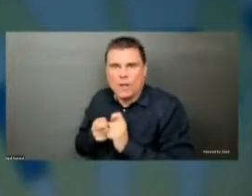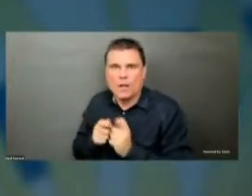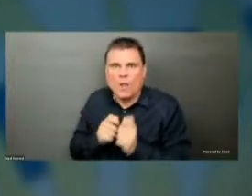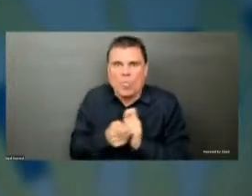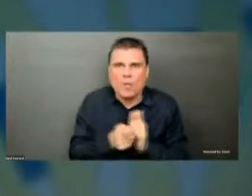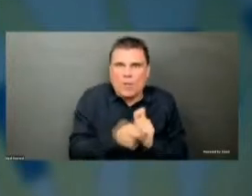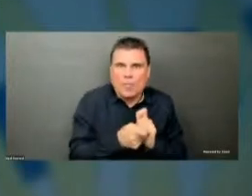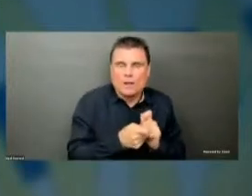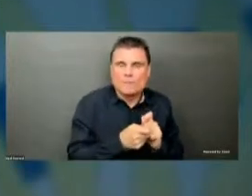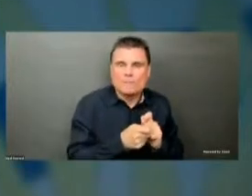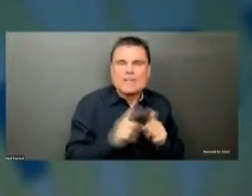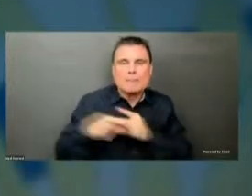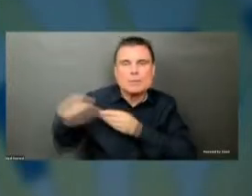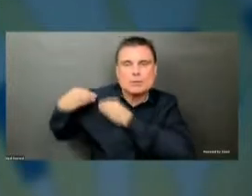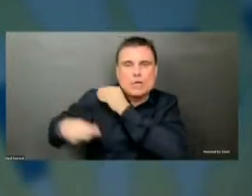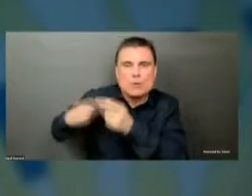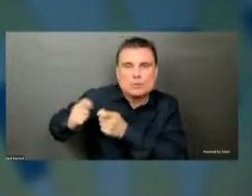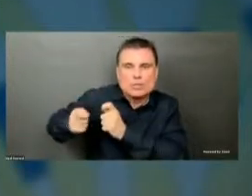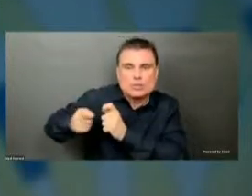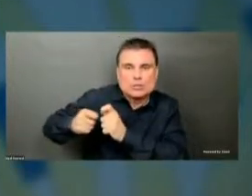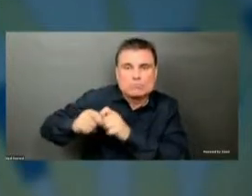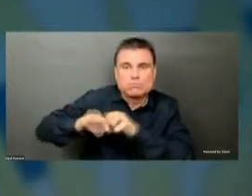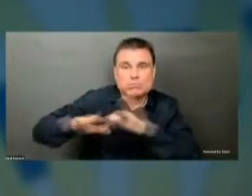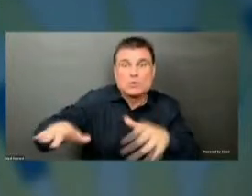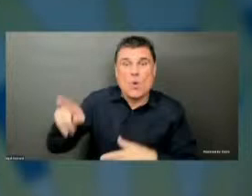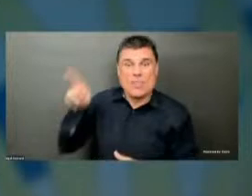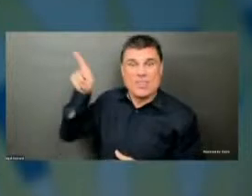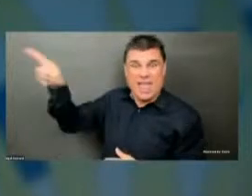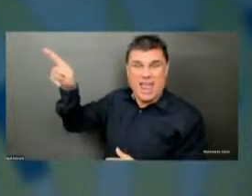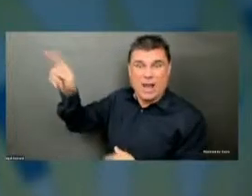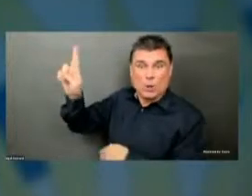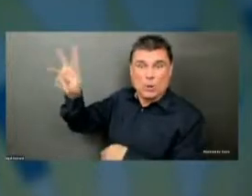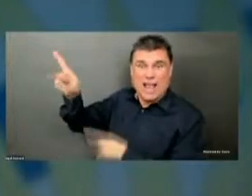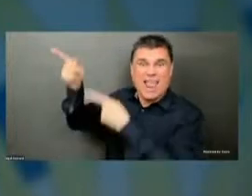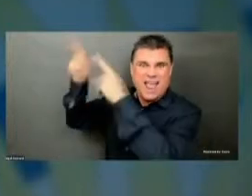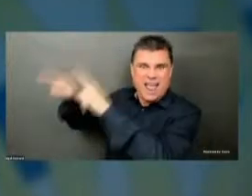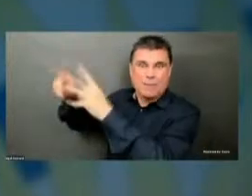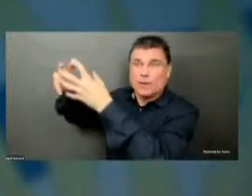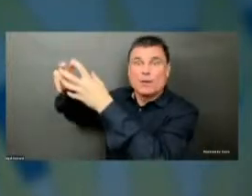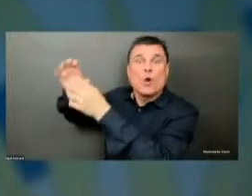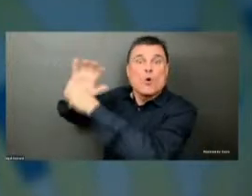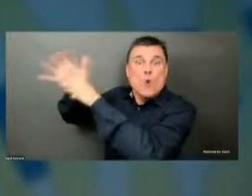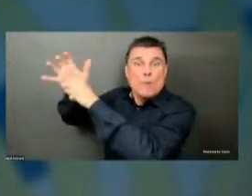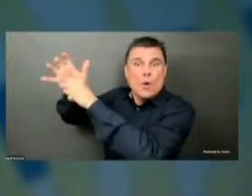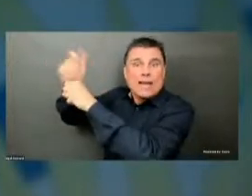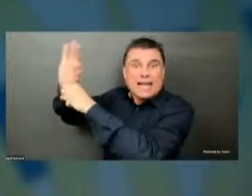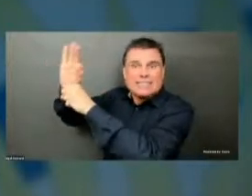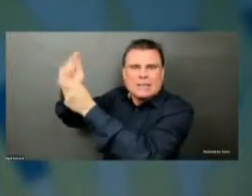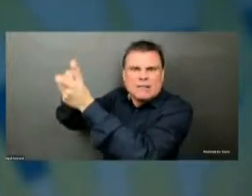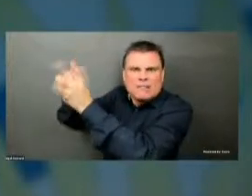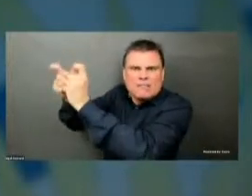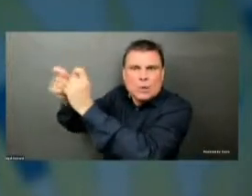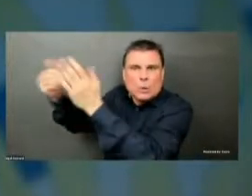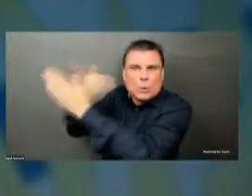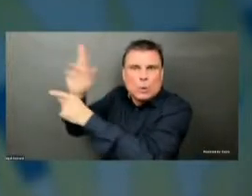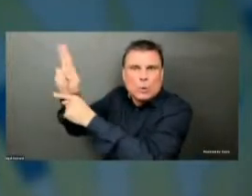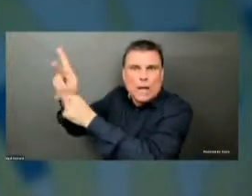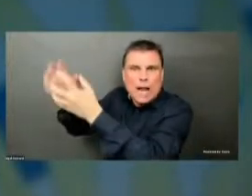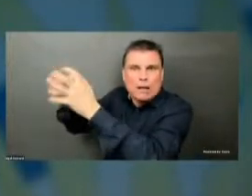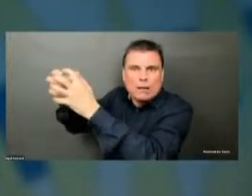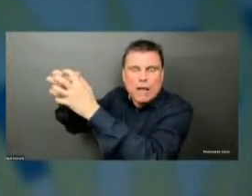UK, that the virus variant that was detected in the UK meant that it could be transmitted more easily to